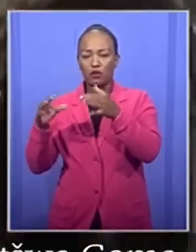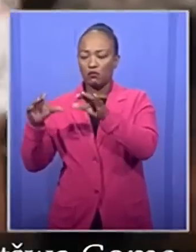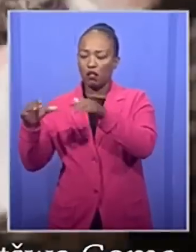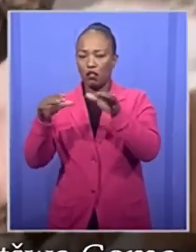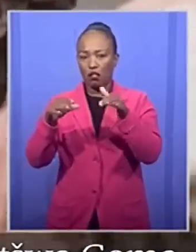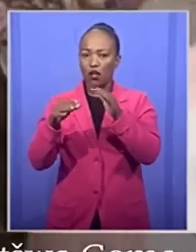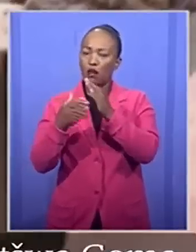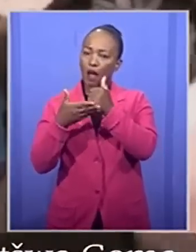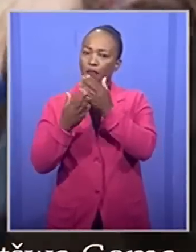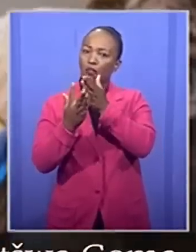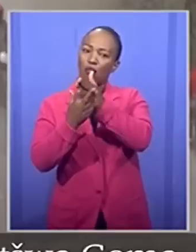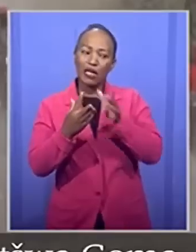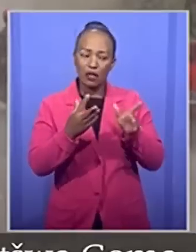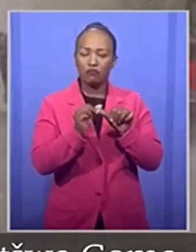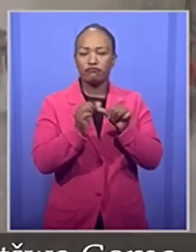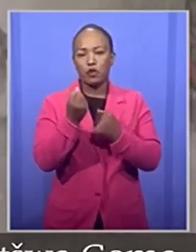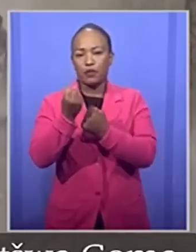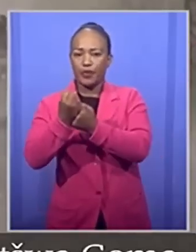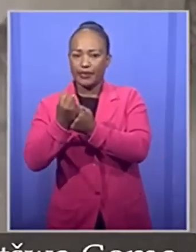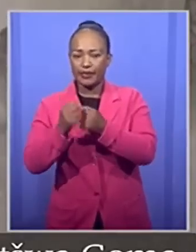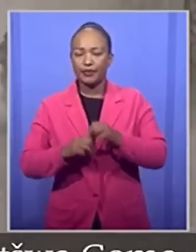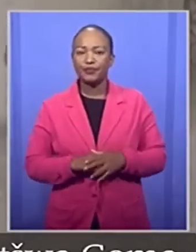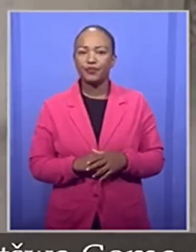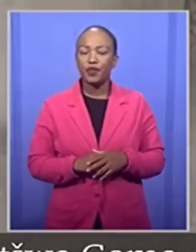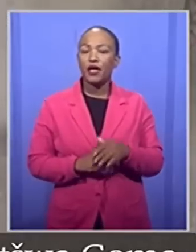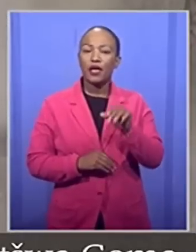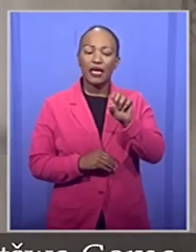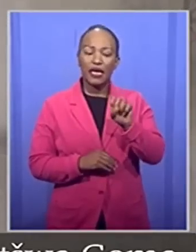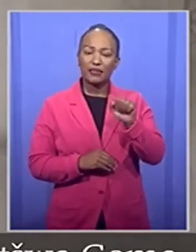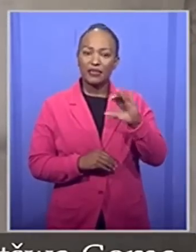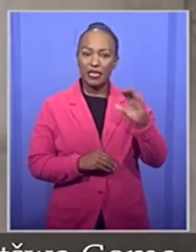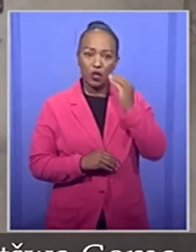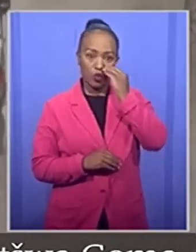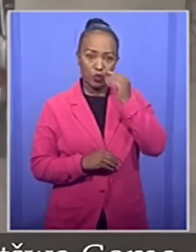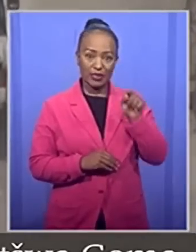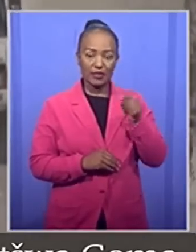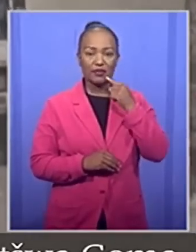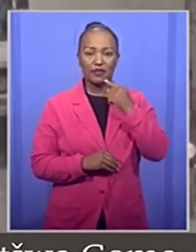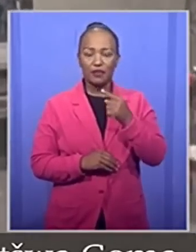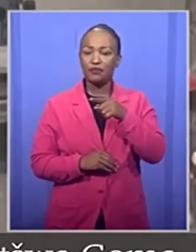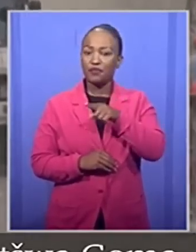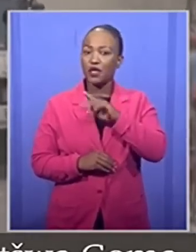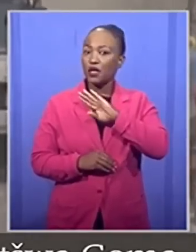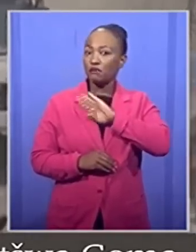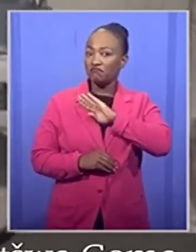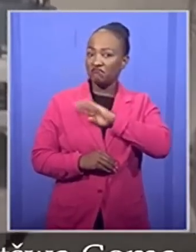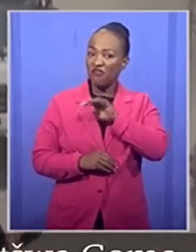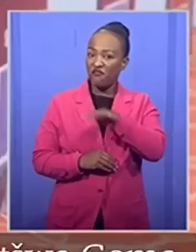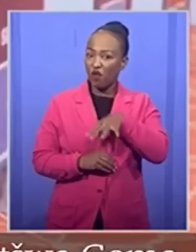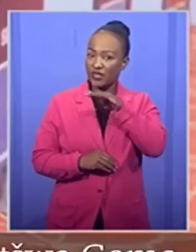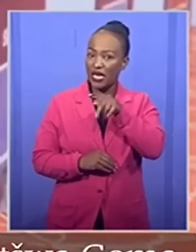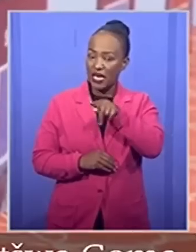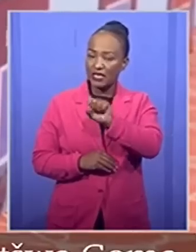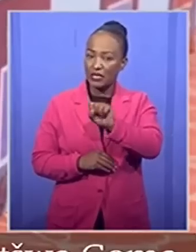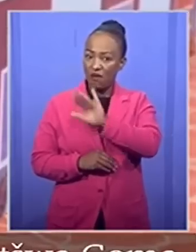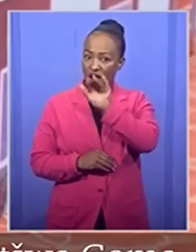processes. Lefapha la ditaba la SABC le tišeleditšwe gore ditopo tša mašole a lesomenne a sešole sa